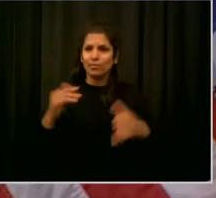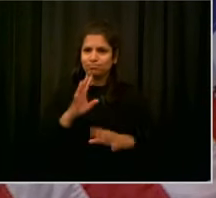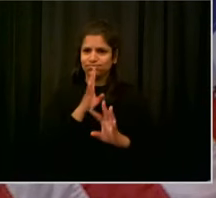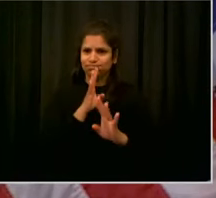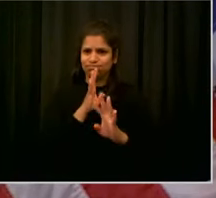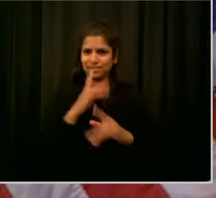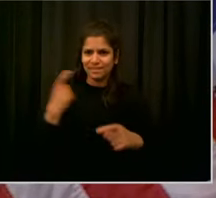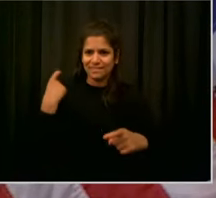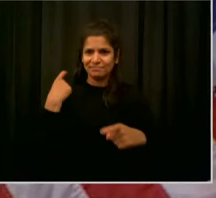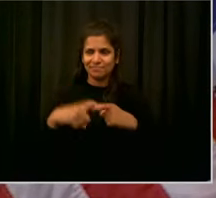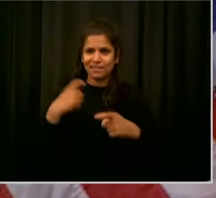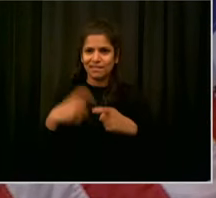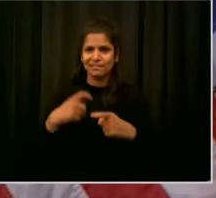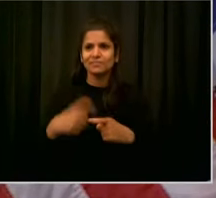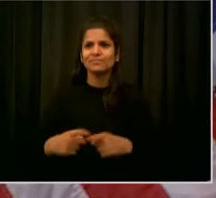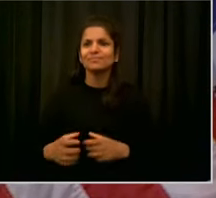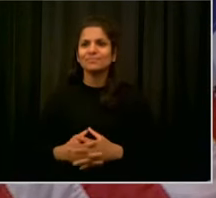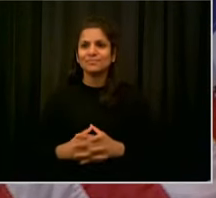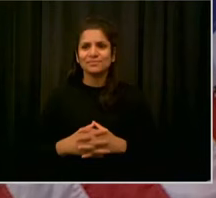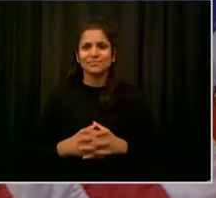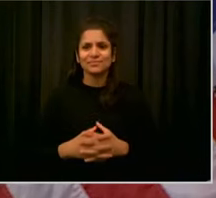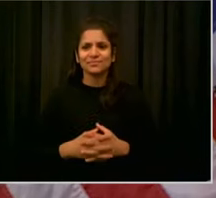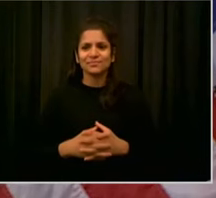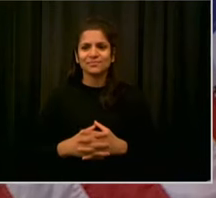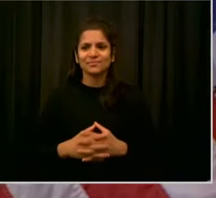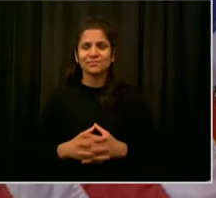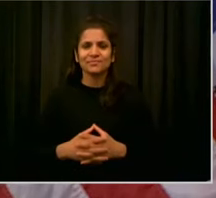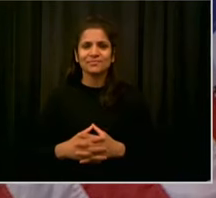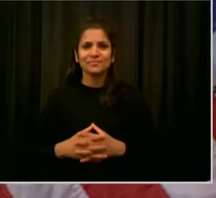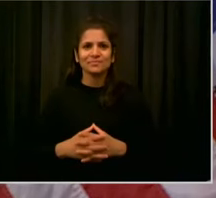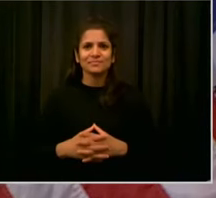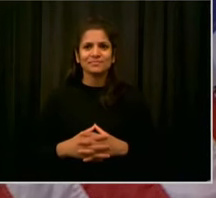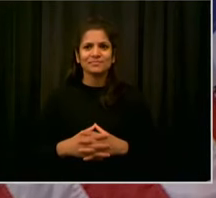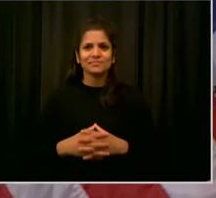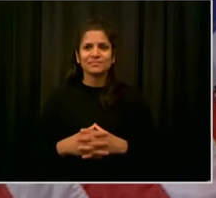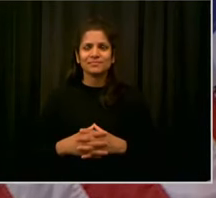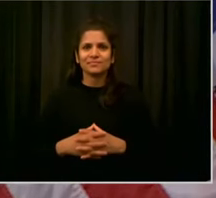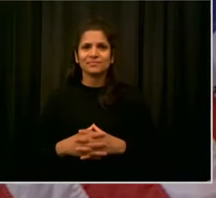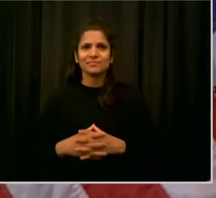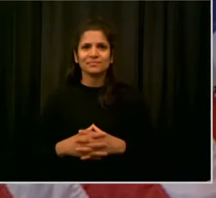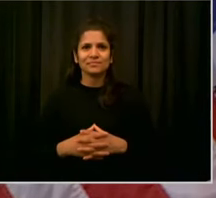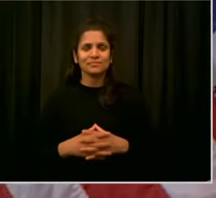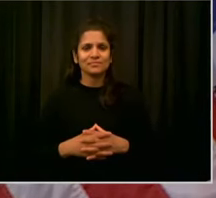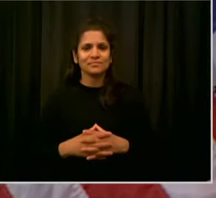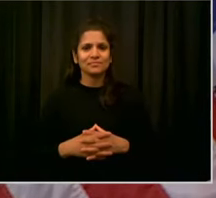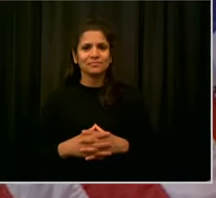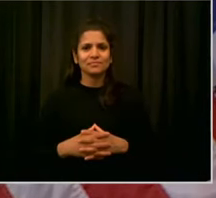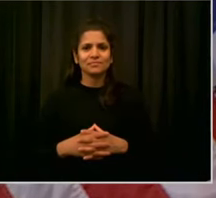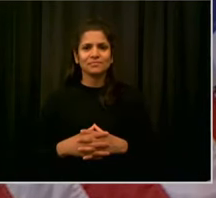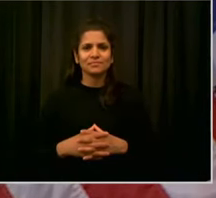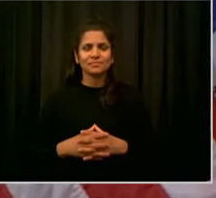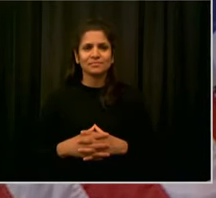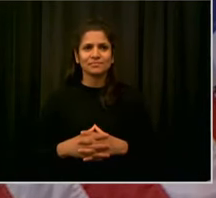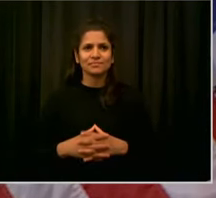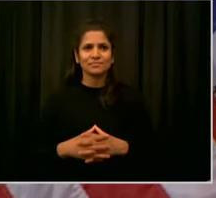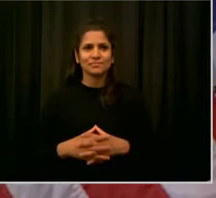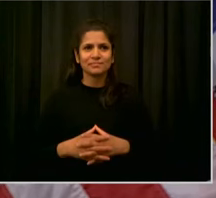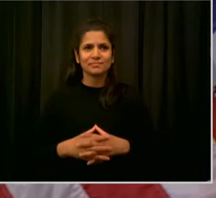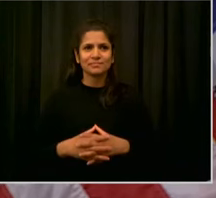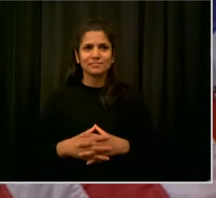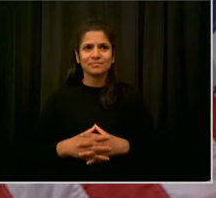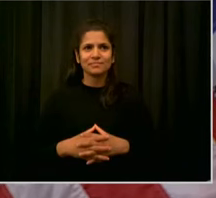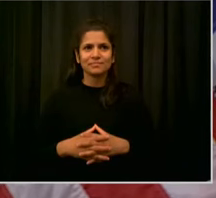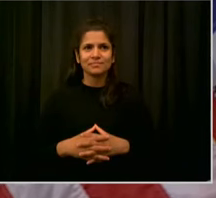Hasta un, let me start again. Hasta en un momento difícil,